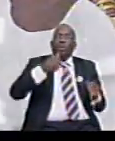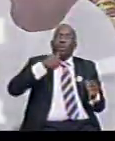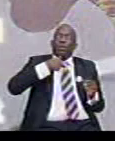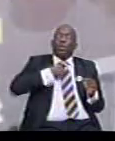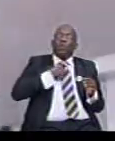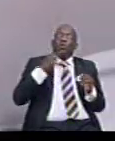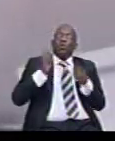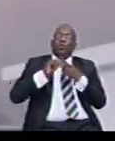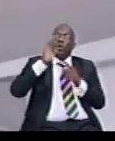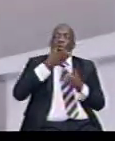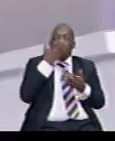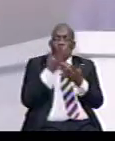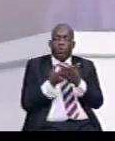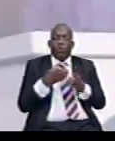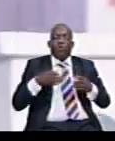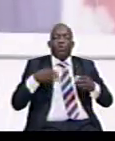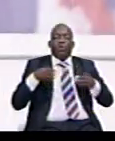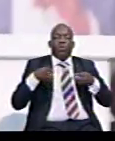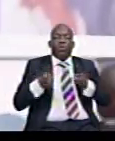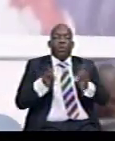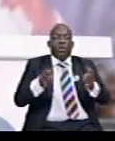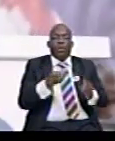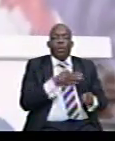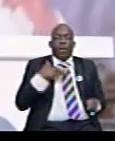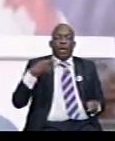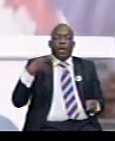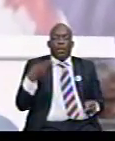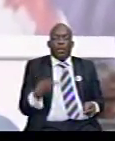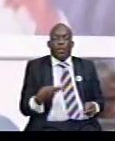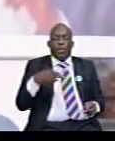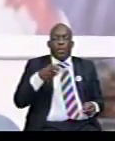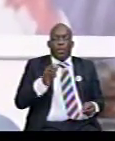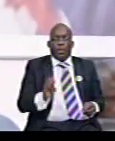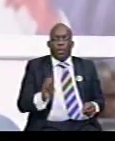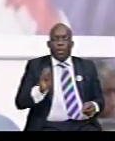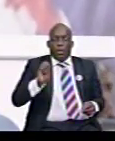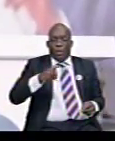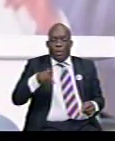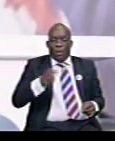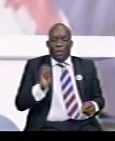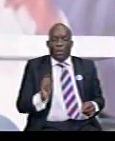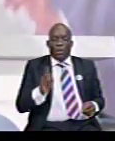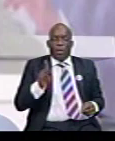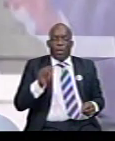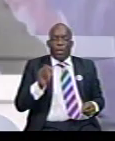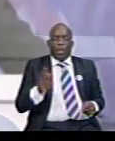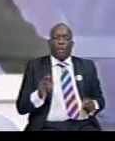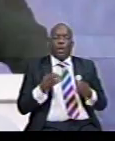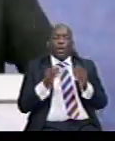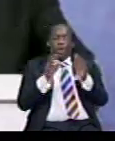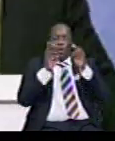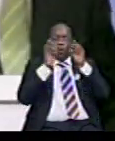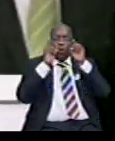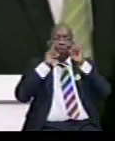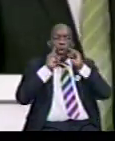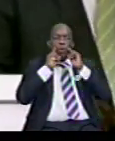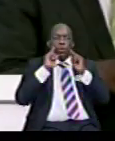way. And Hezekiah wept sore. Verse 4. In verse